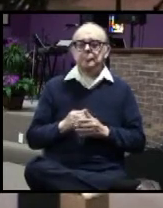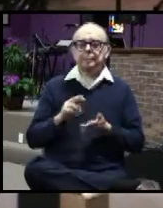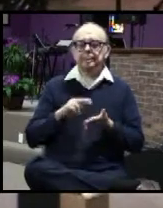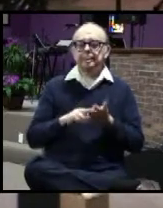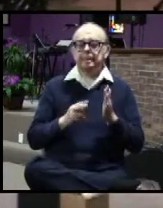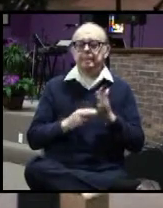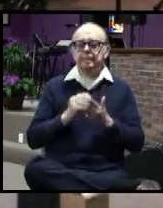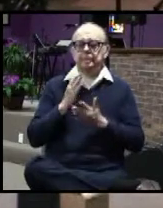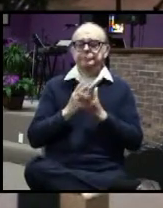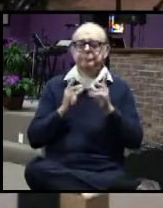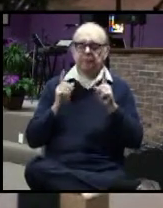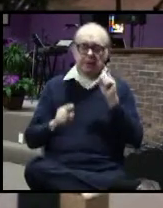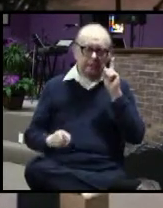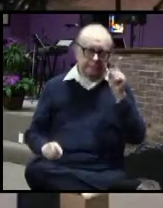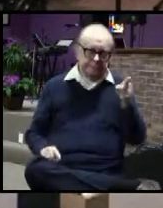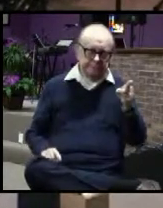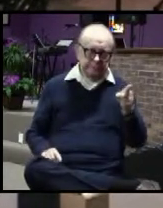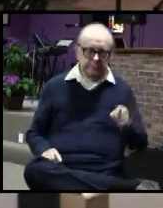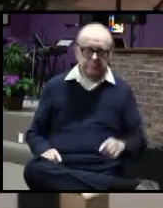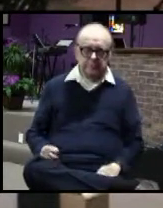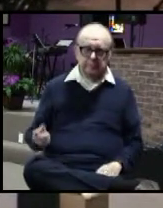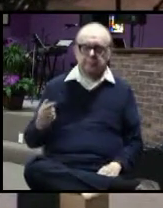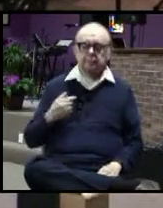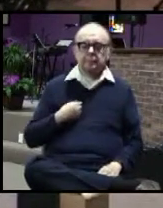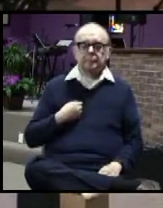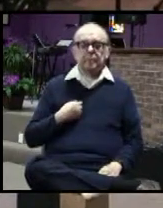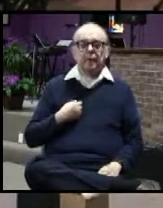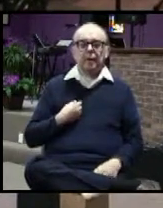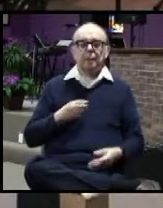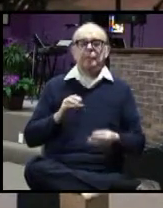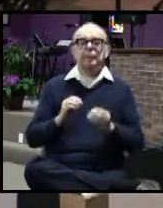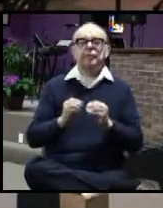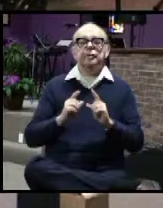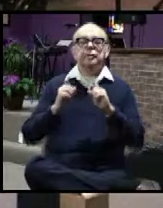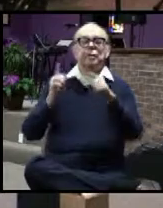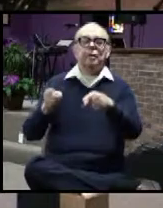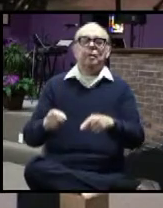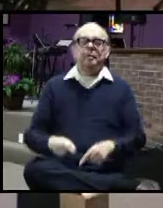someone says to you, I'm fixing to go.